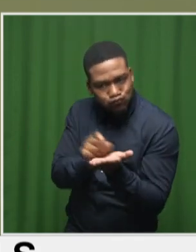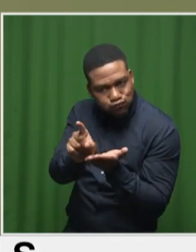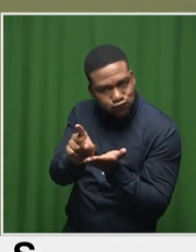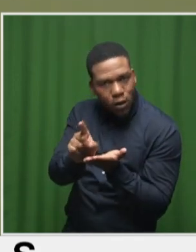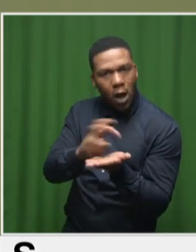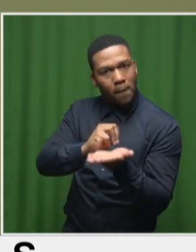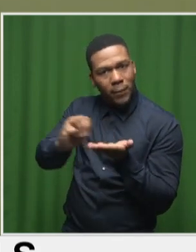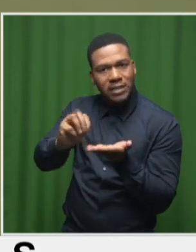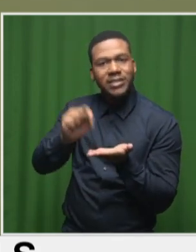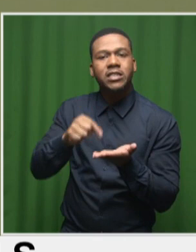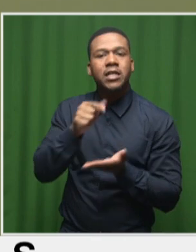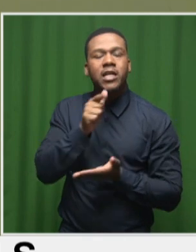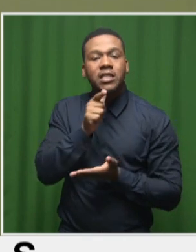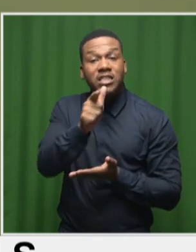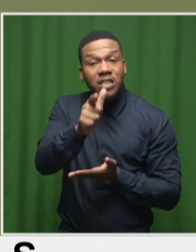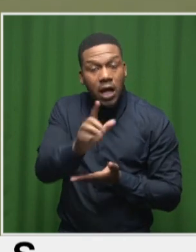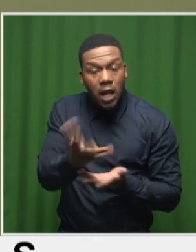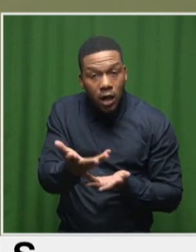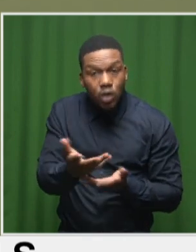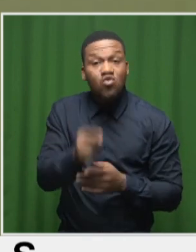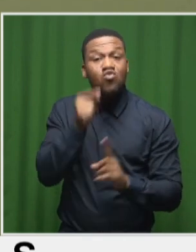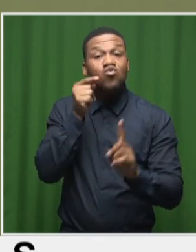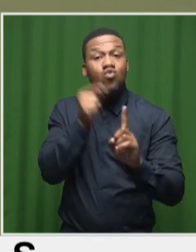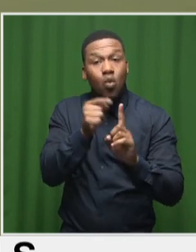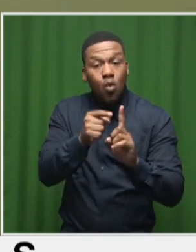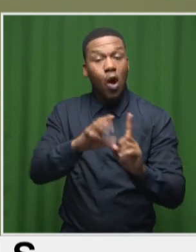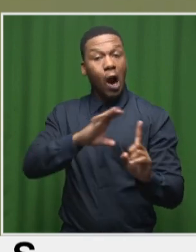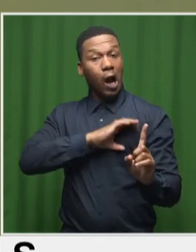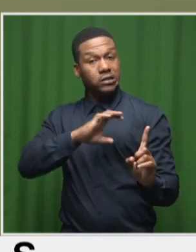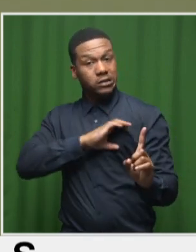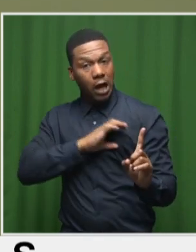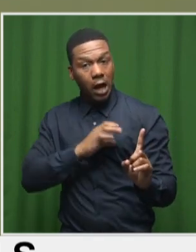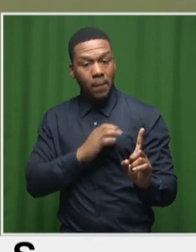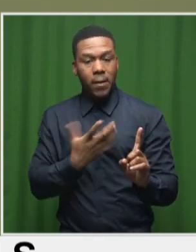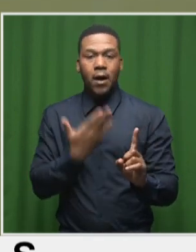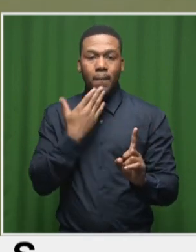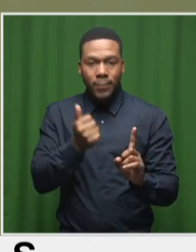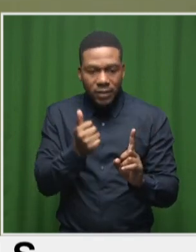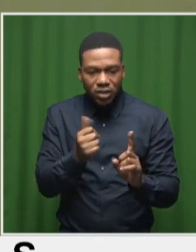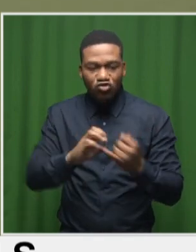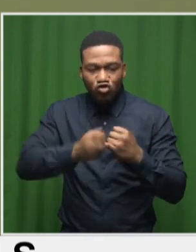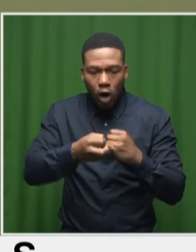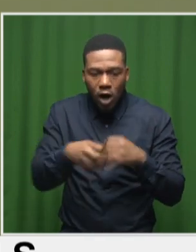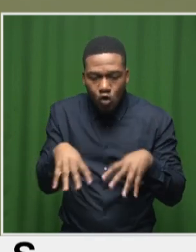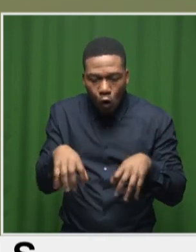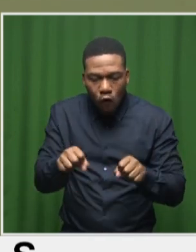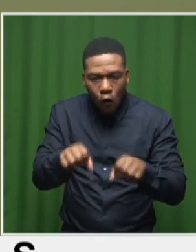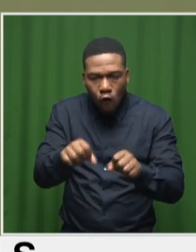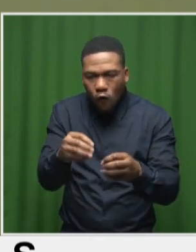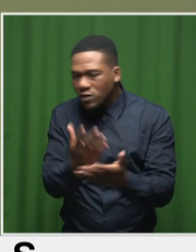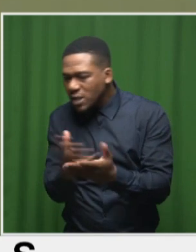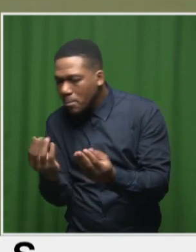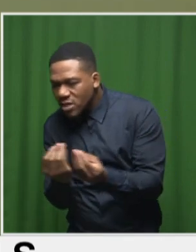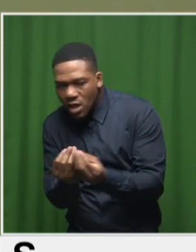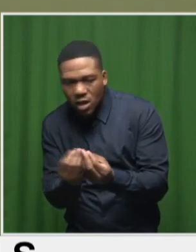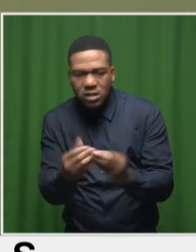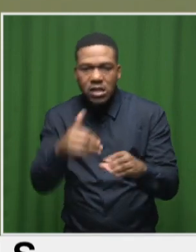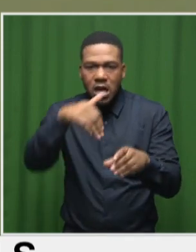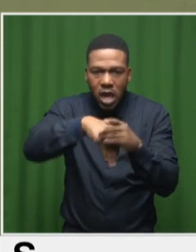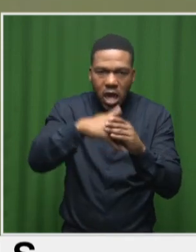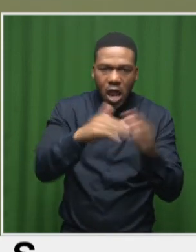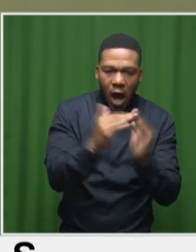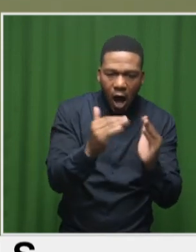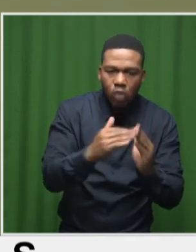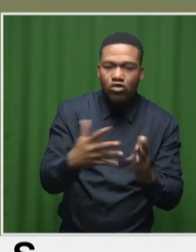will require you as the customer to actually limit your load. Basically what that means is that you need